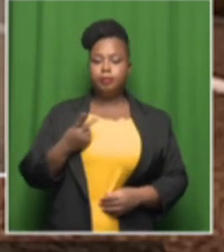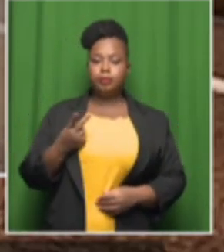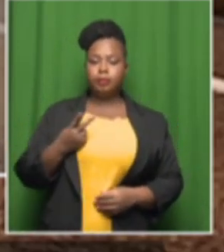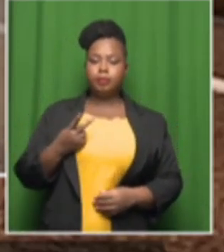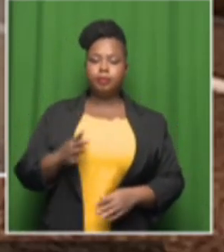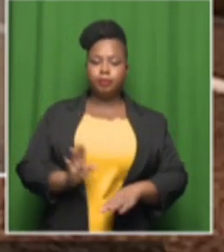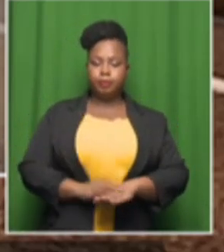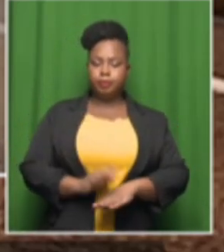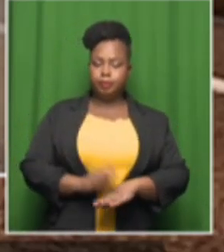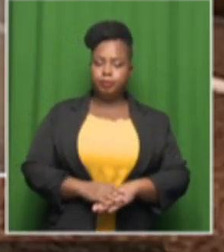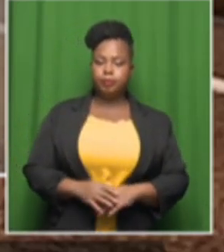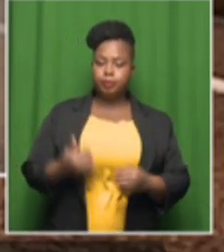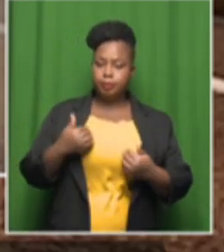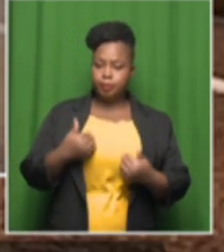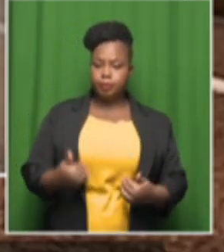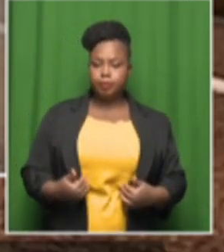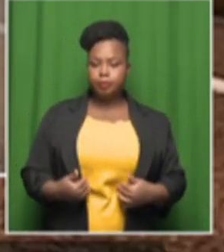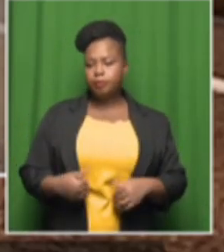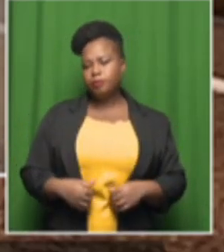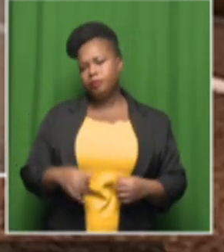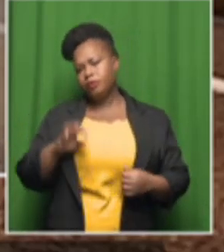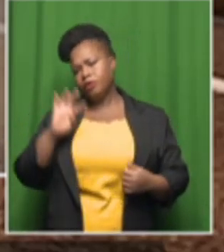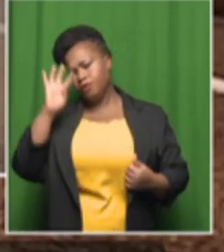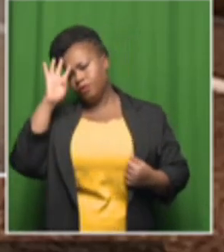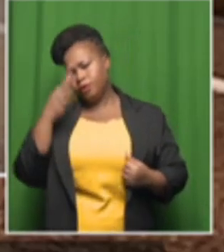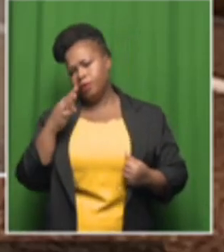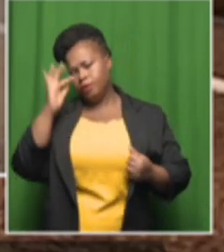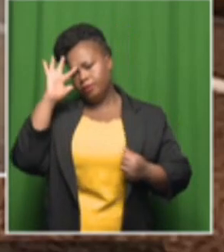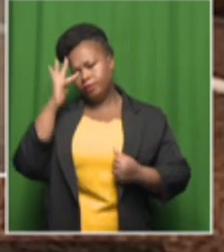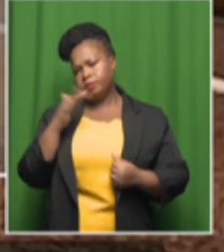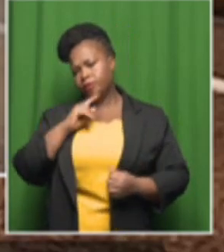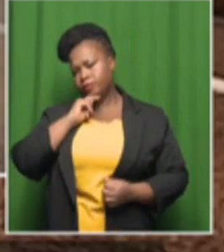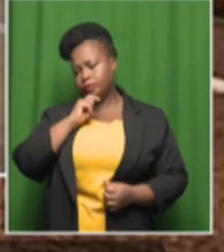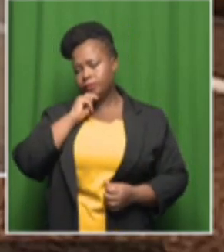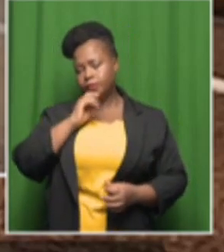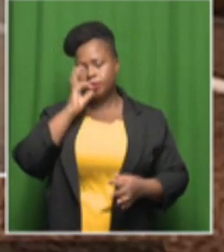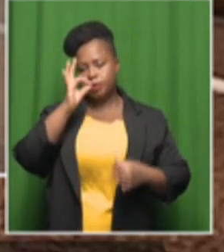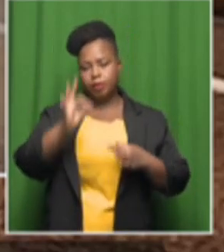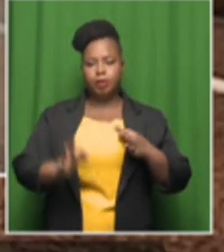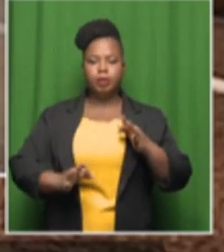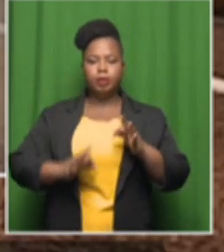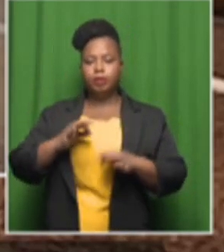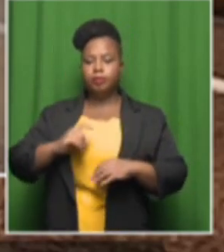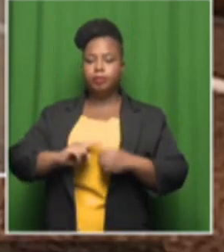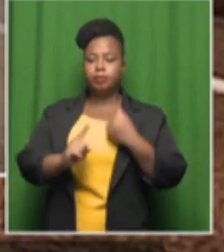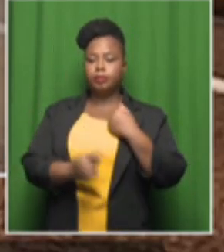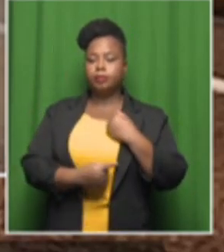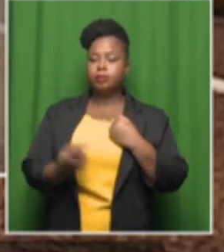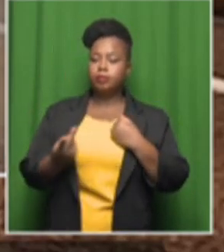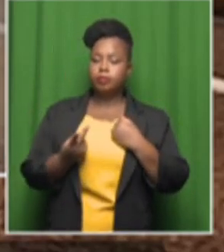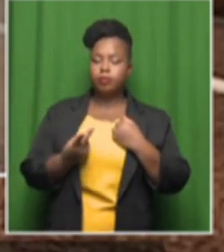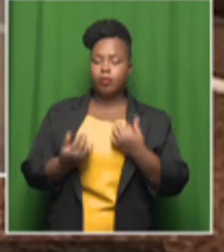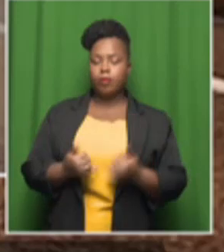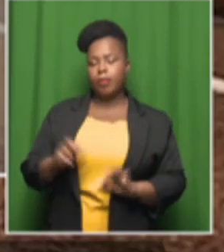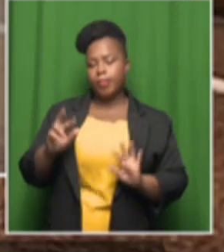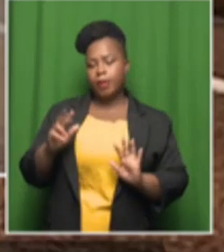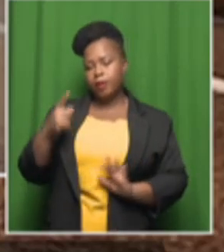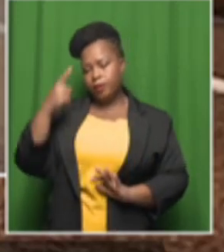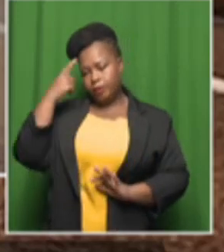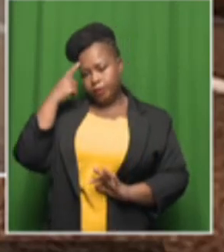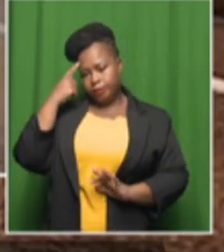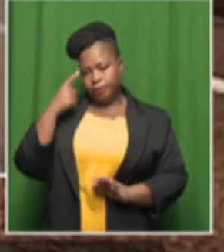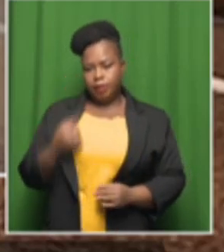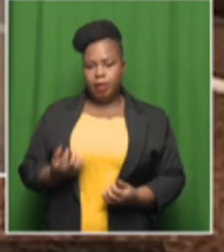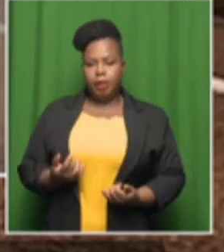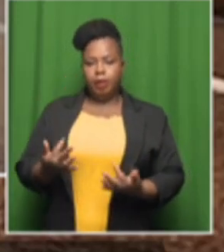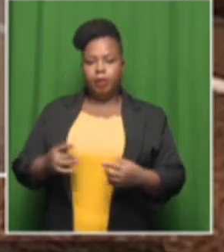tour event Sunday from sort of 4 or 5 in the morning, right through until the last closures coming around 8 p.m. on the sort of